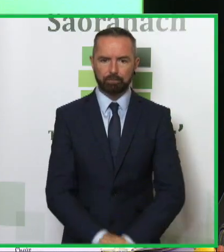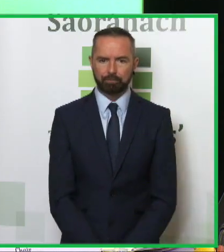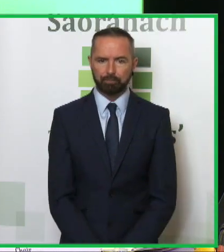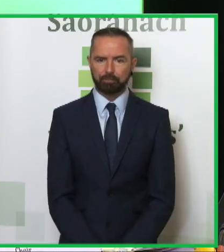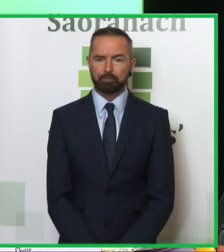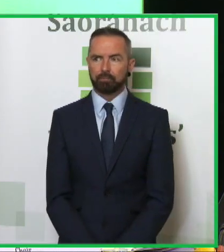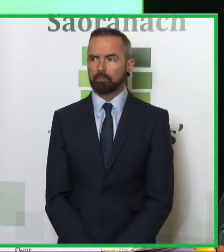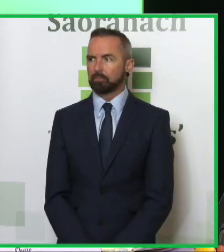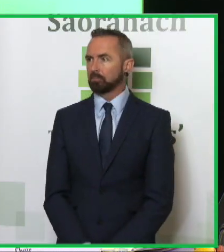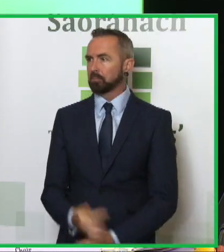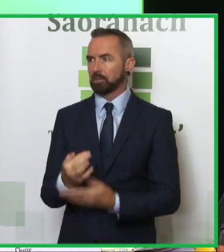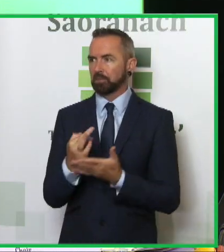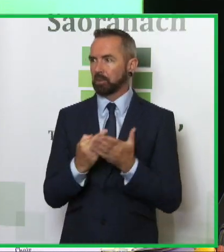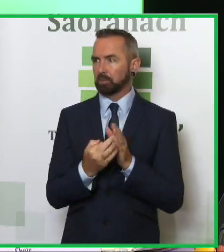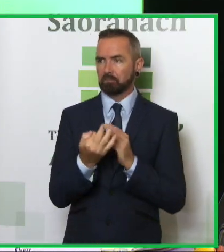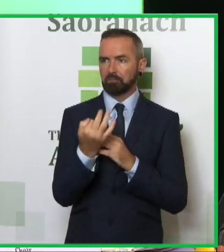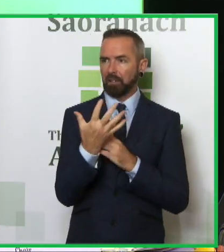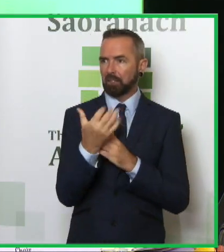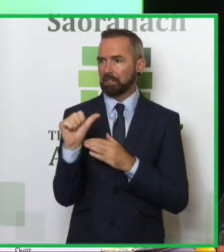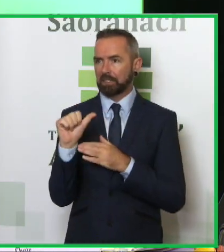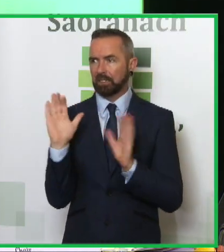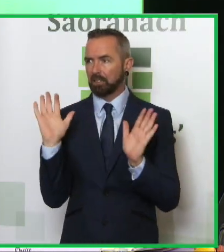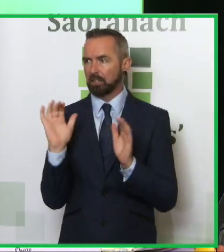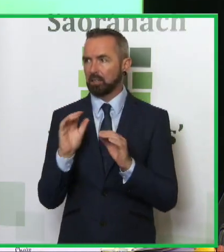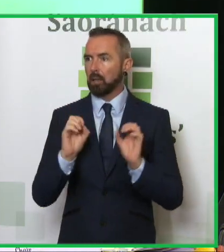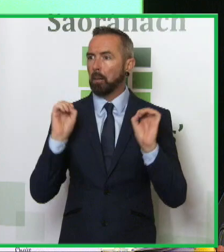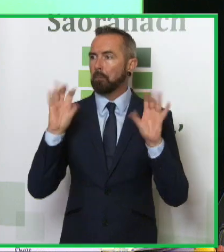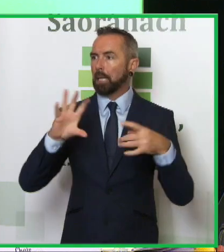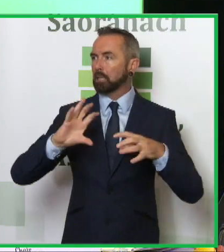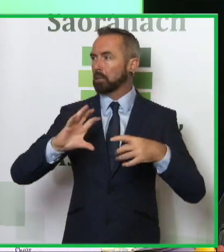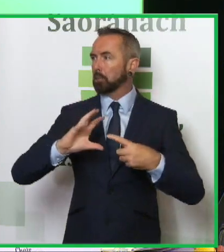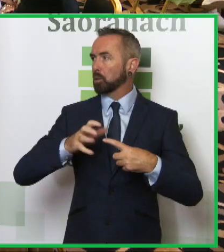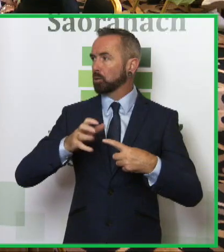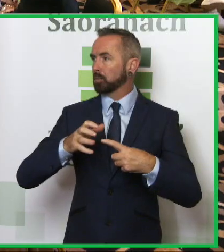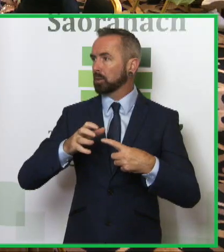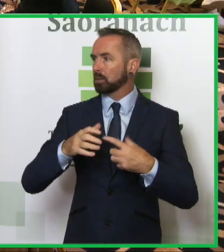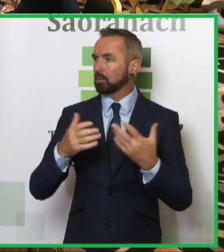quite a minority. Okay? Magic mushrooms was listed.